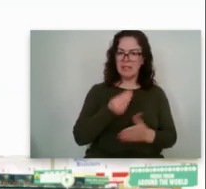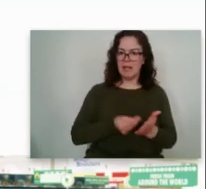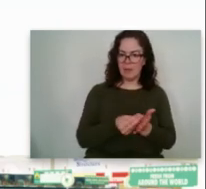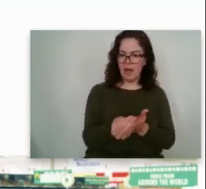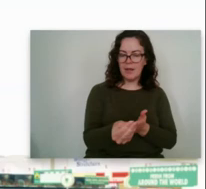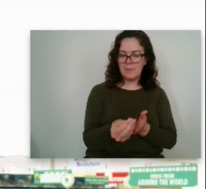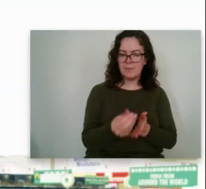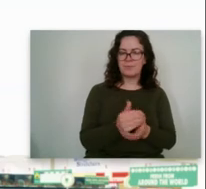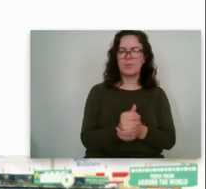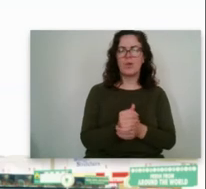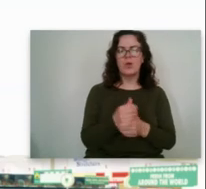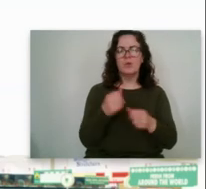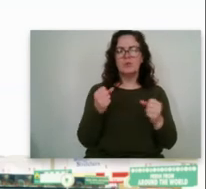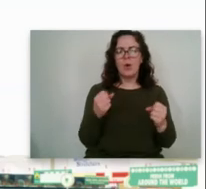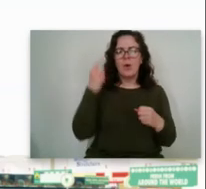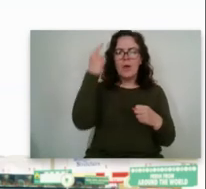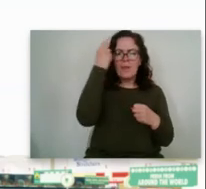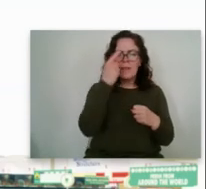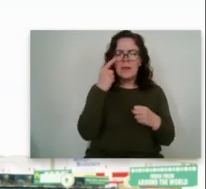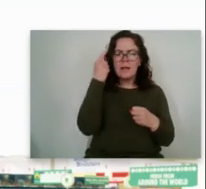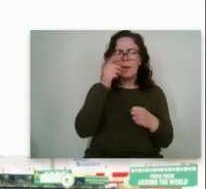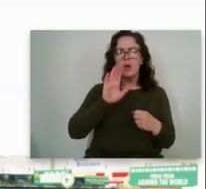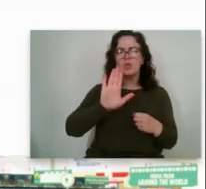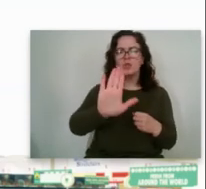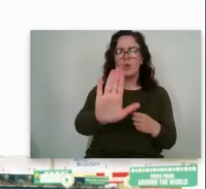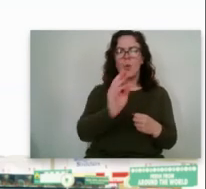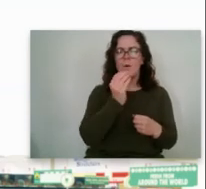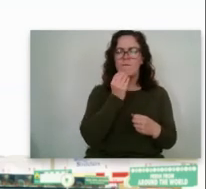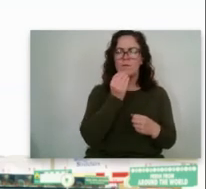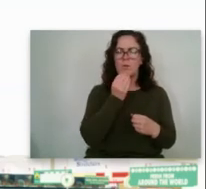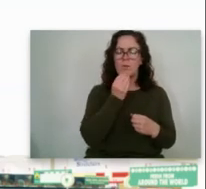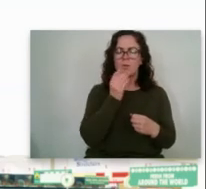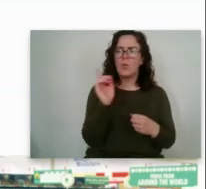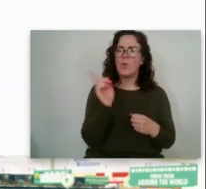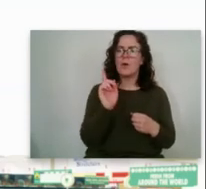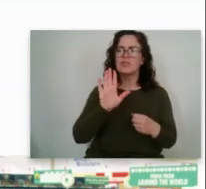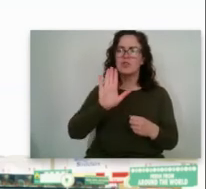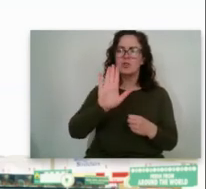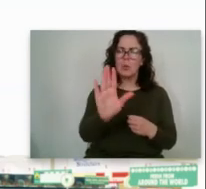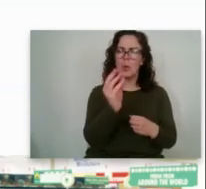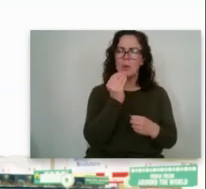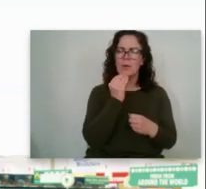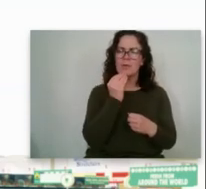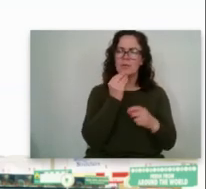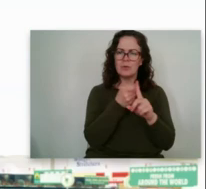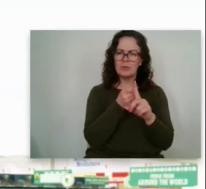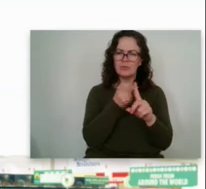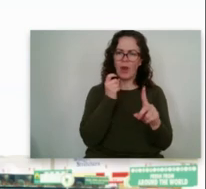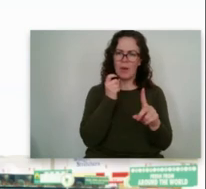think about the food you eat. Where do you think the food you eat primarily comes from?